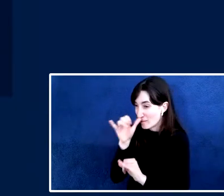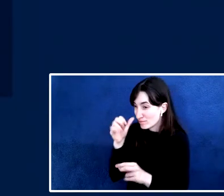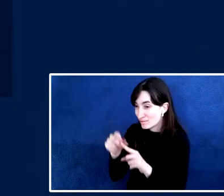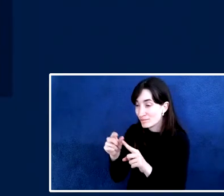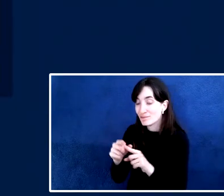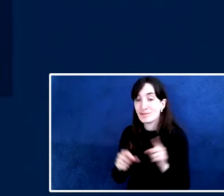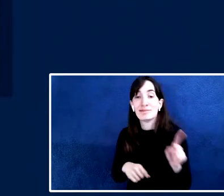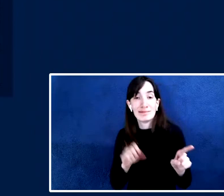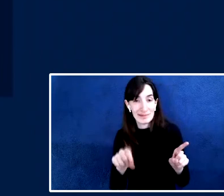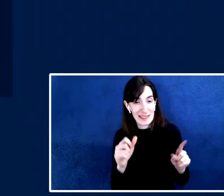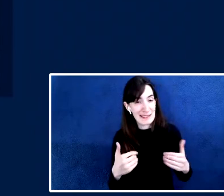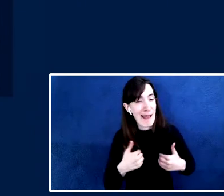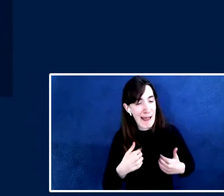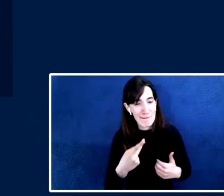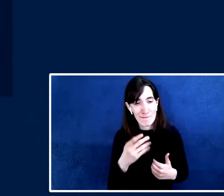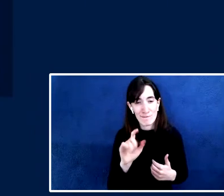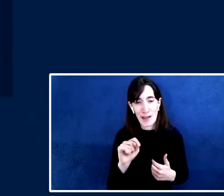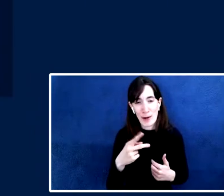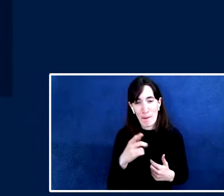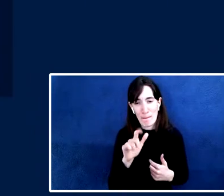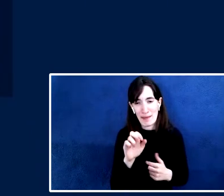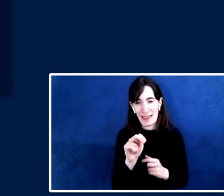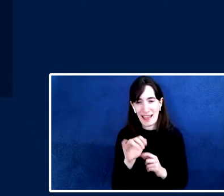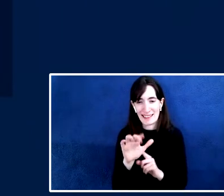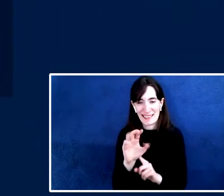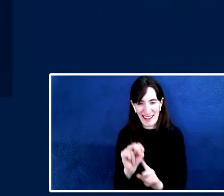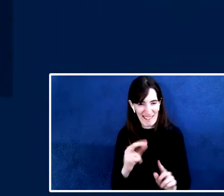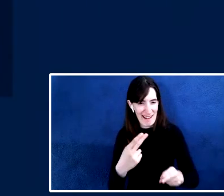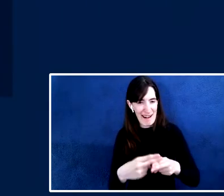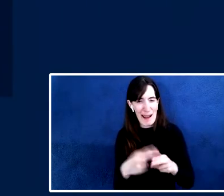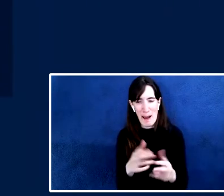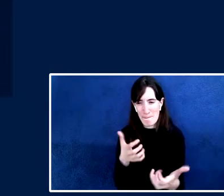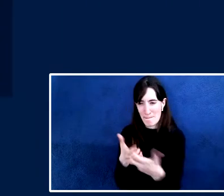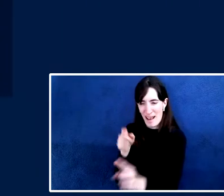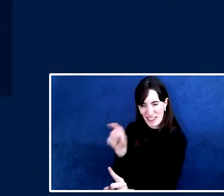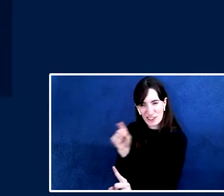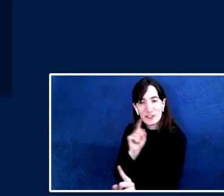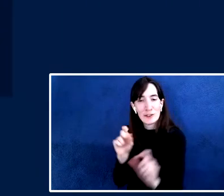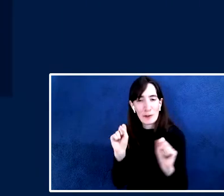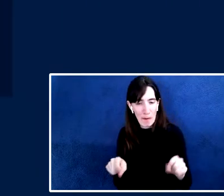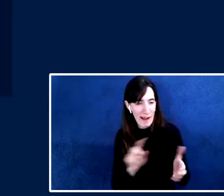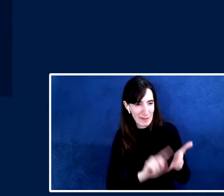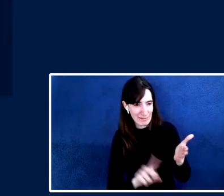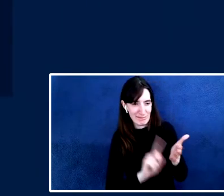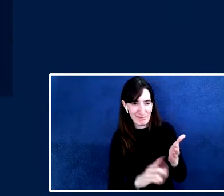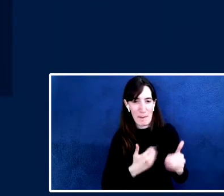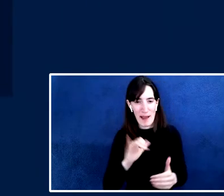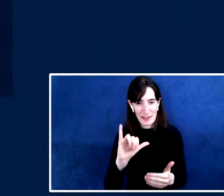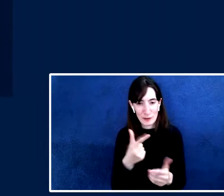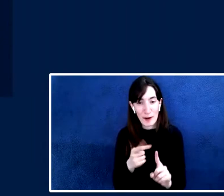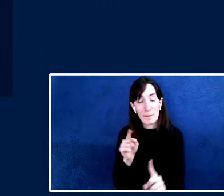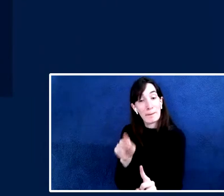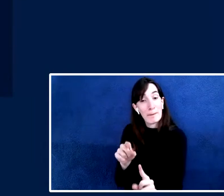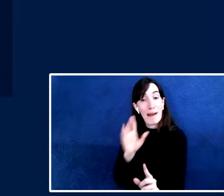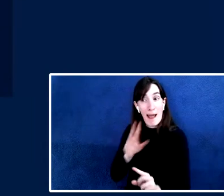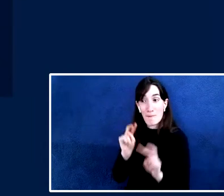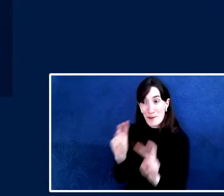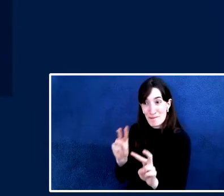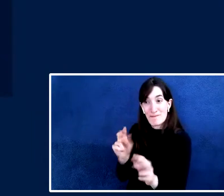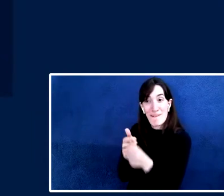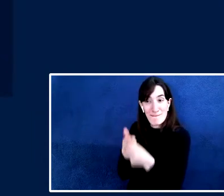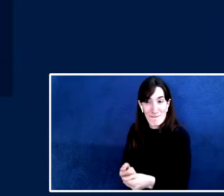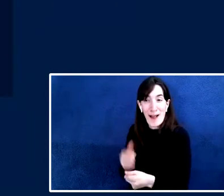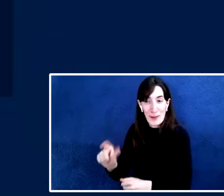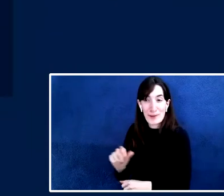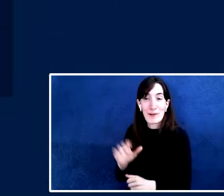It's really pretty, and I'll have to post a picture on there. Okay, I have to check this out. You Can't Be a Serious on Instagram. I'm definitely going to follow it. Thank you.